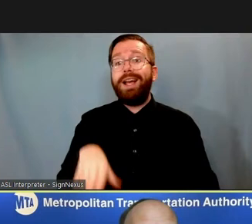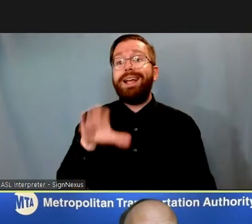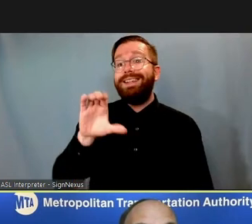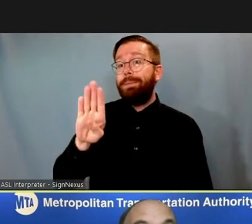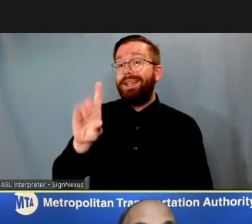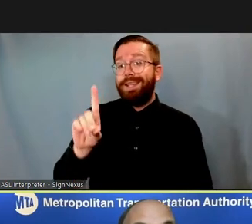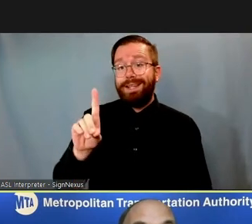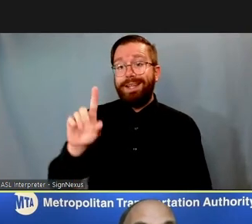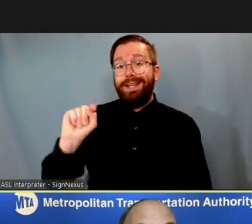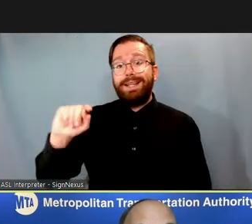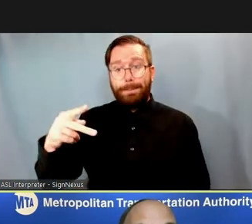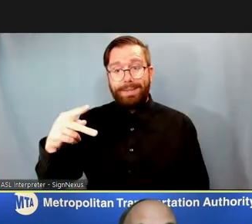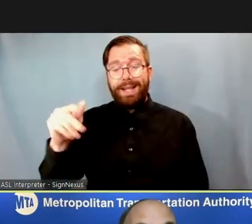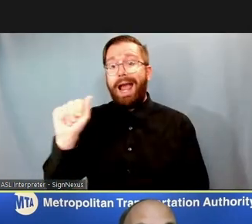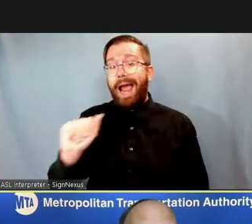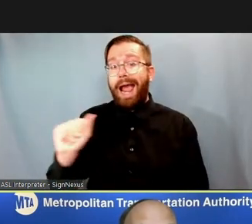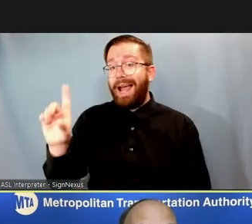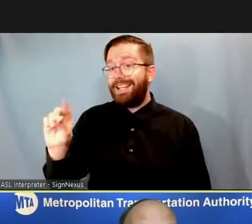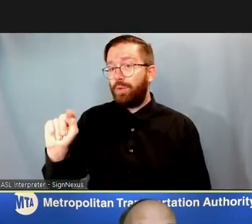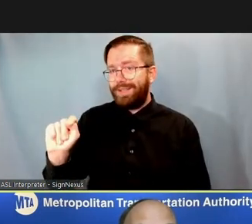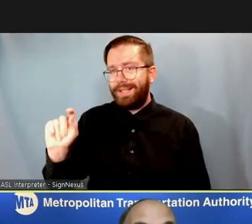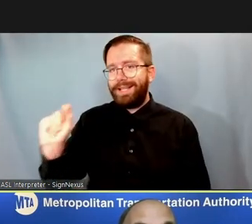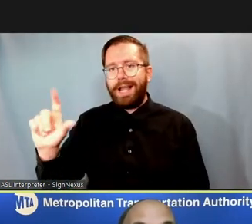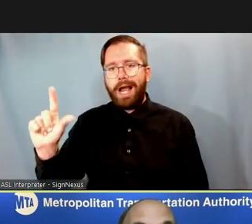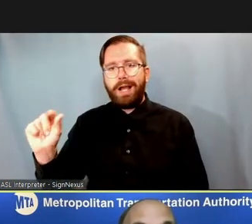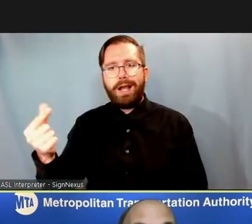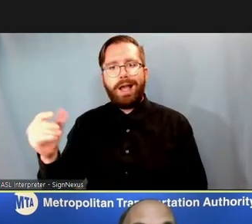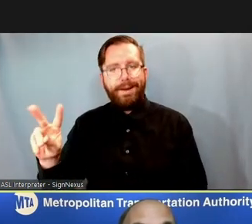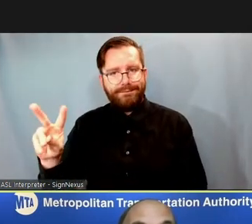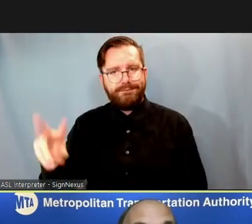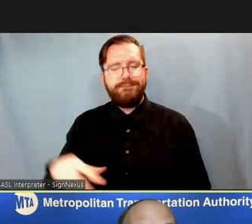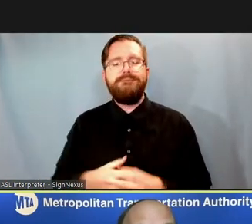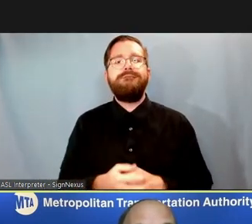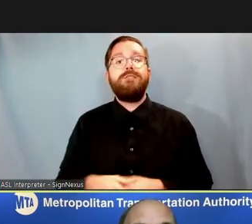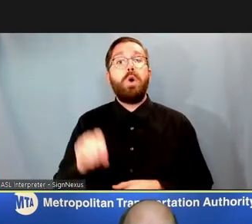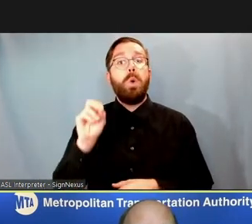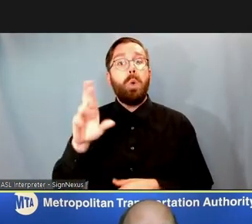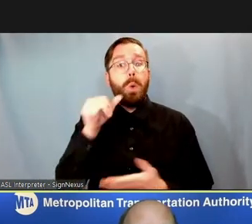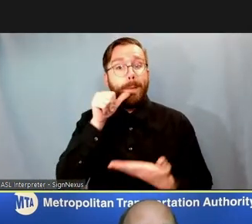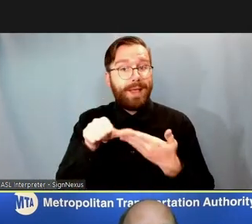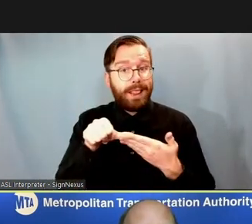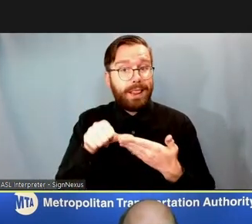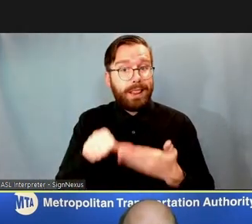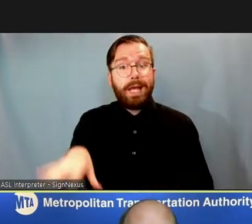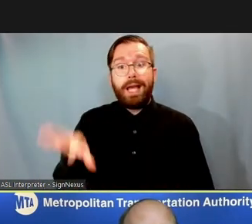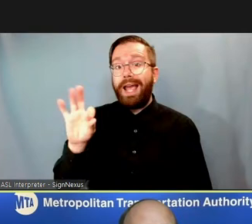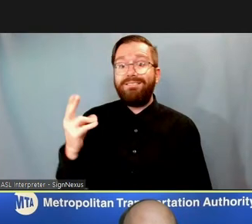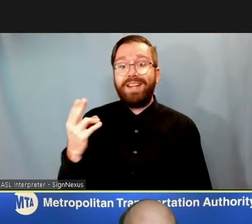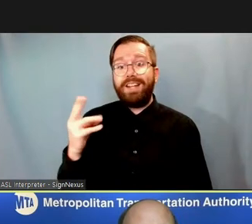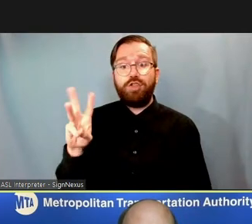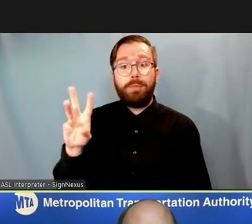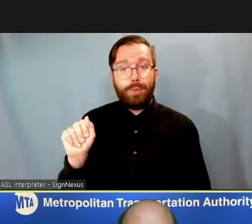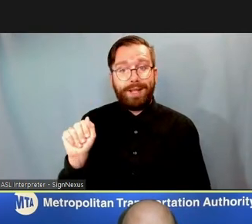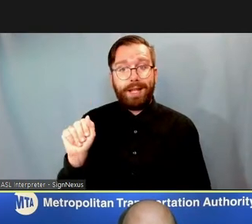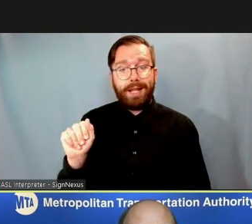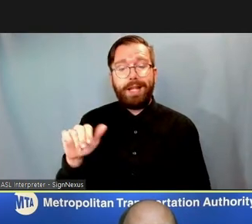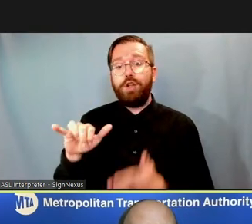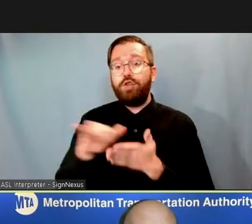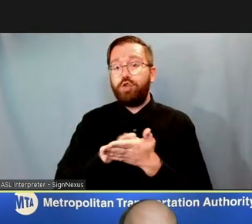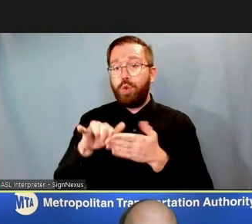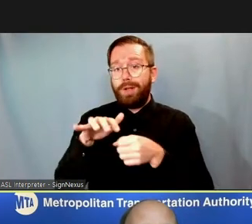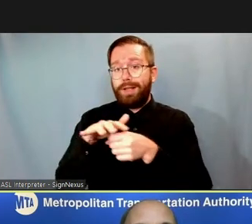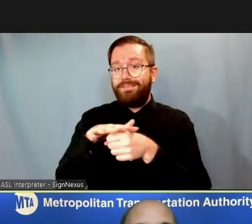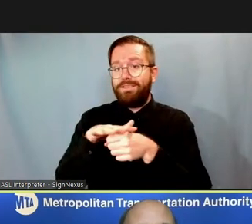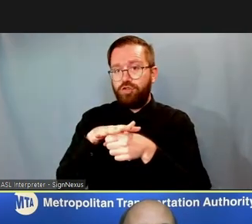at dot.gov or by mail at fhwa new york division